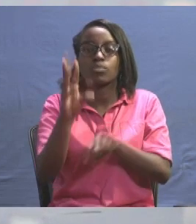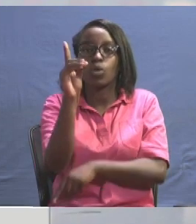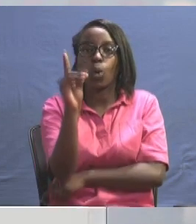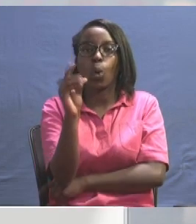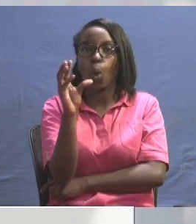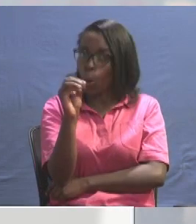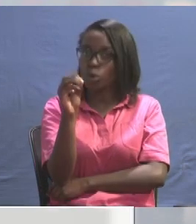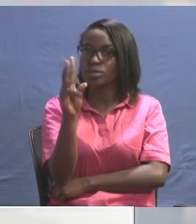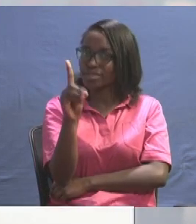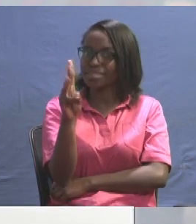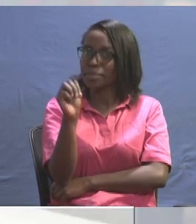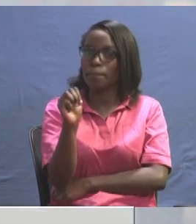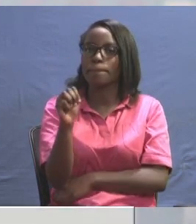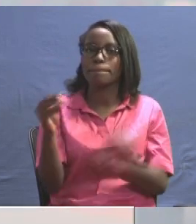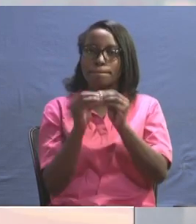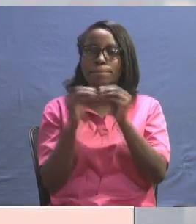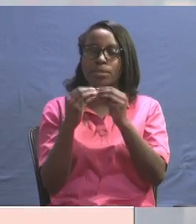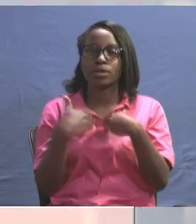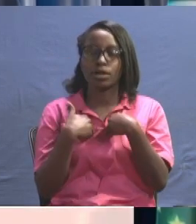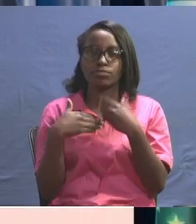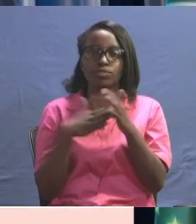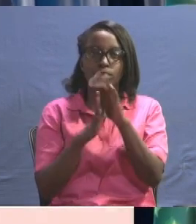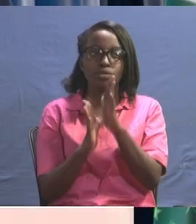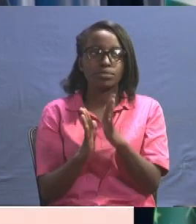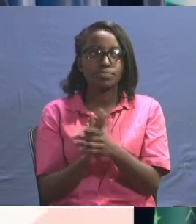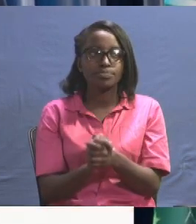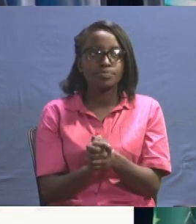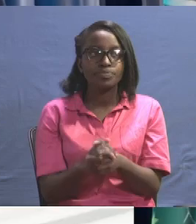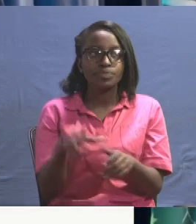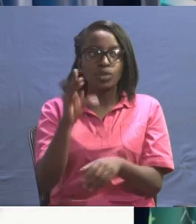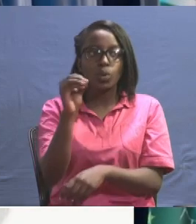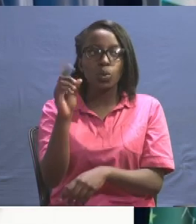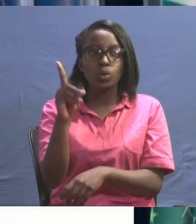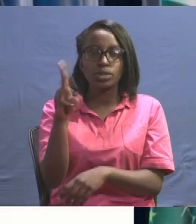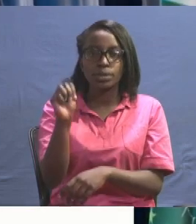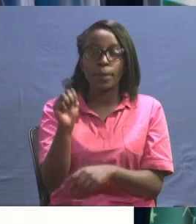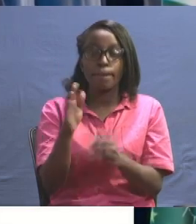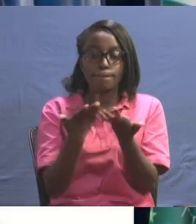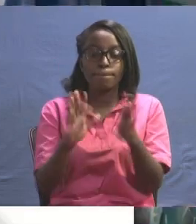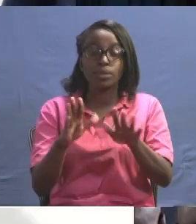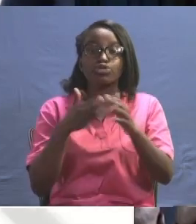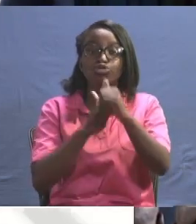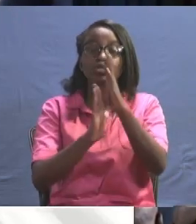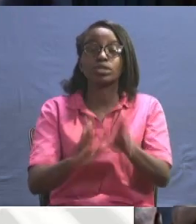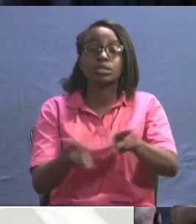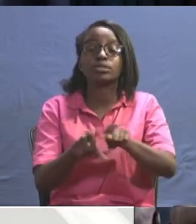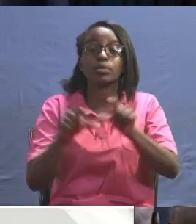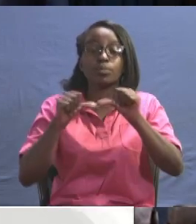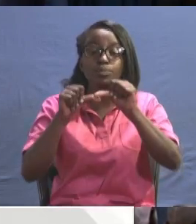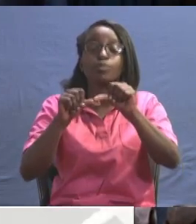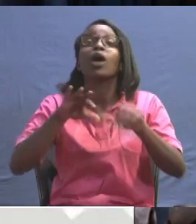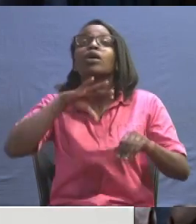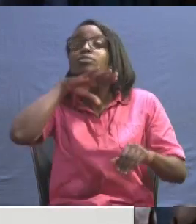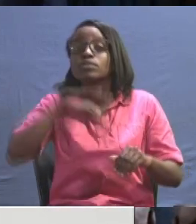meeting led by Raila Odinga. As ODM party leader Raila Odinga continues to prepare for his African